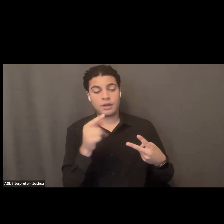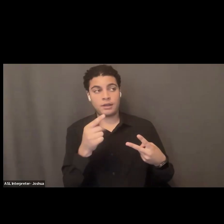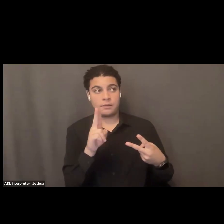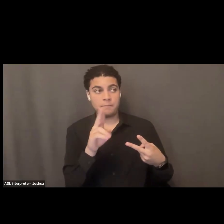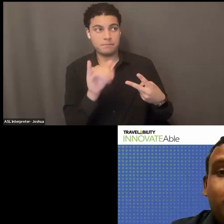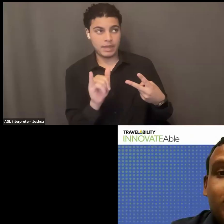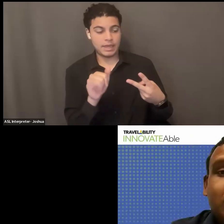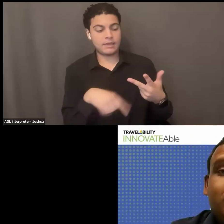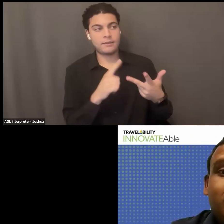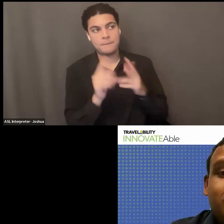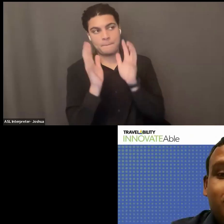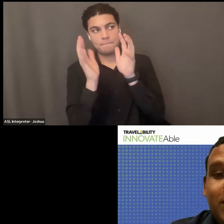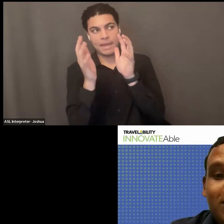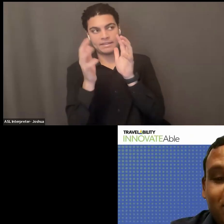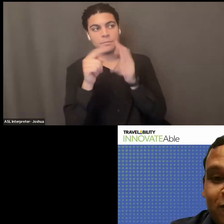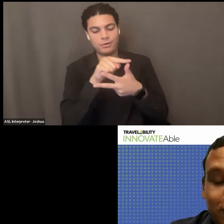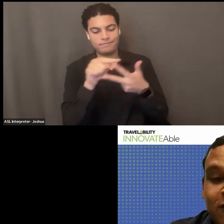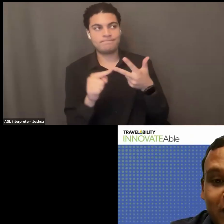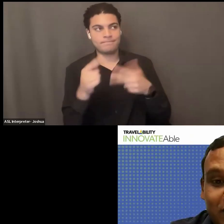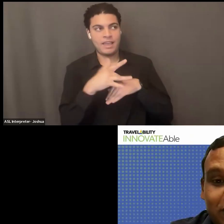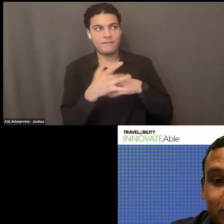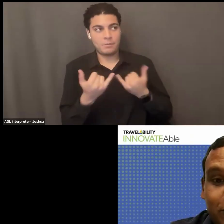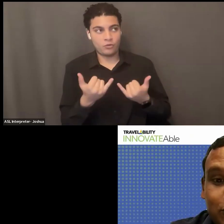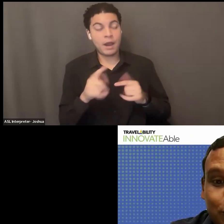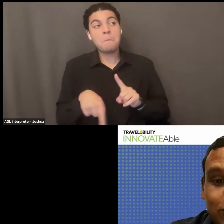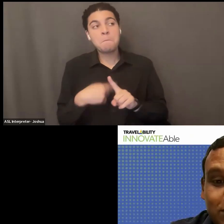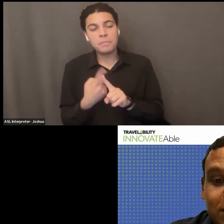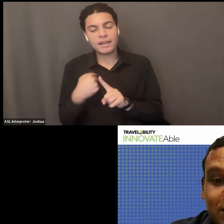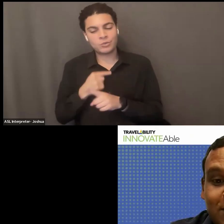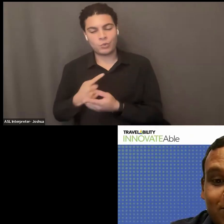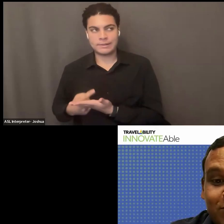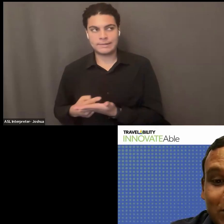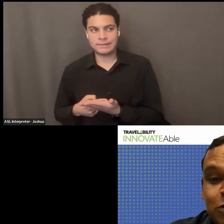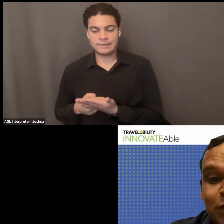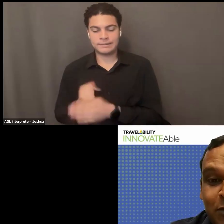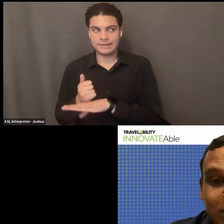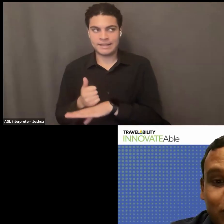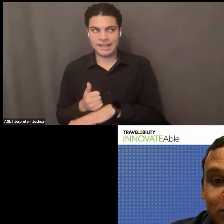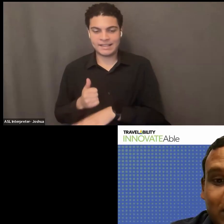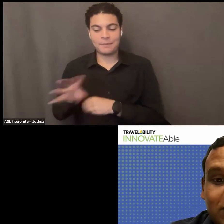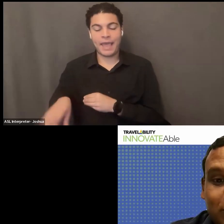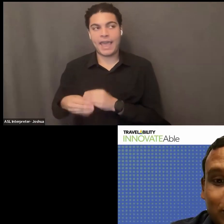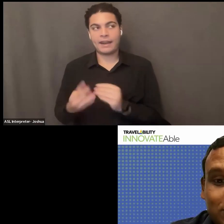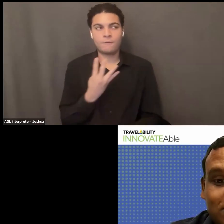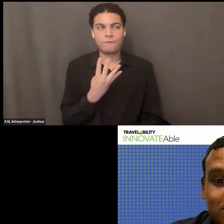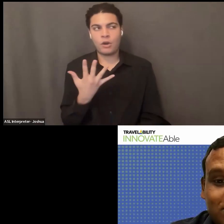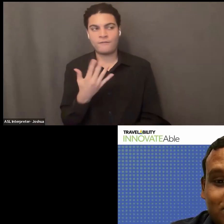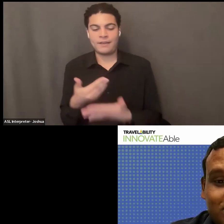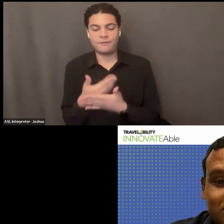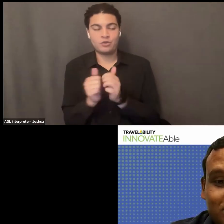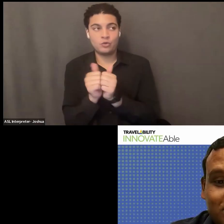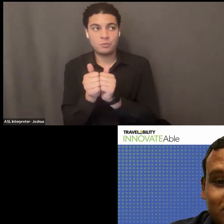available. And then we're working on 4 or 5 different new sports that should be coming up within the next few